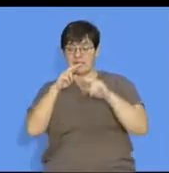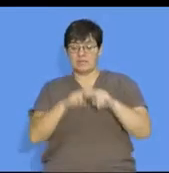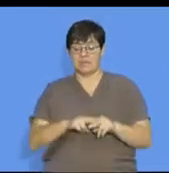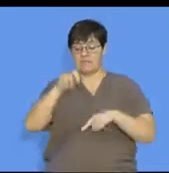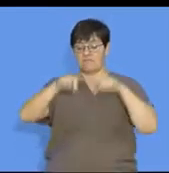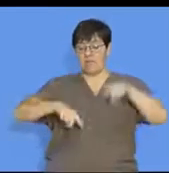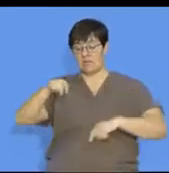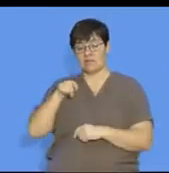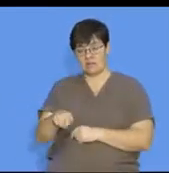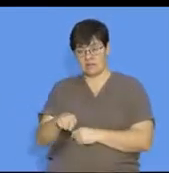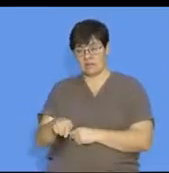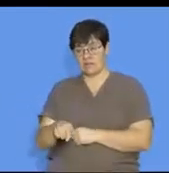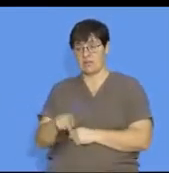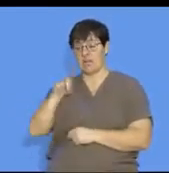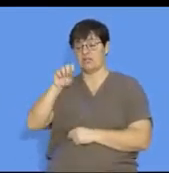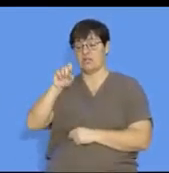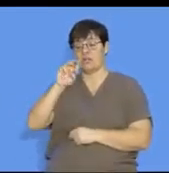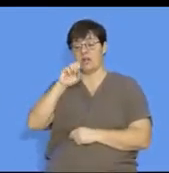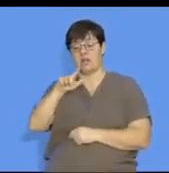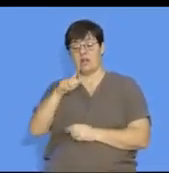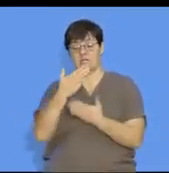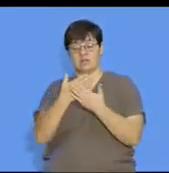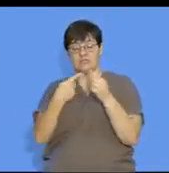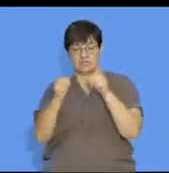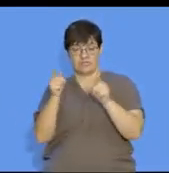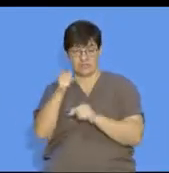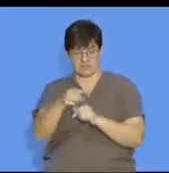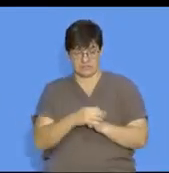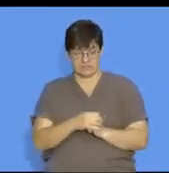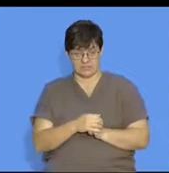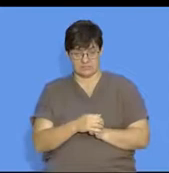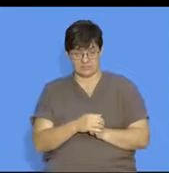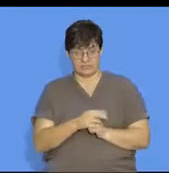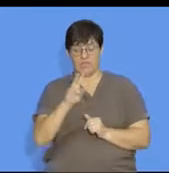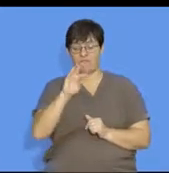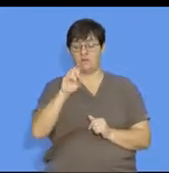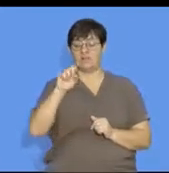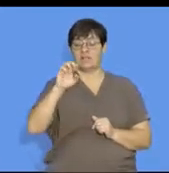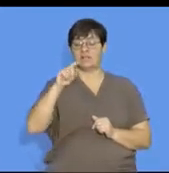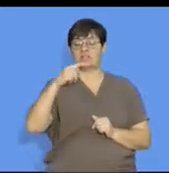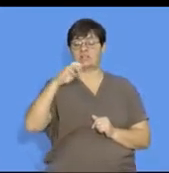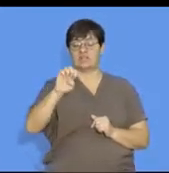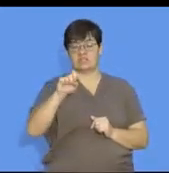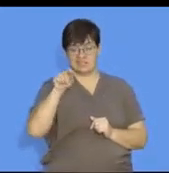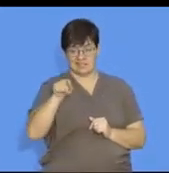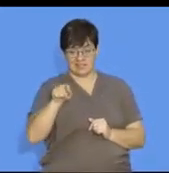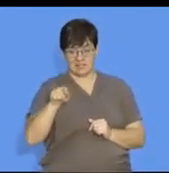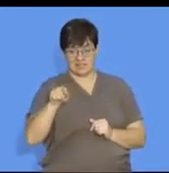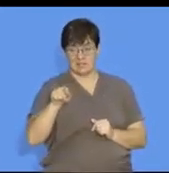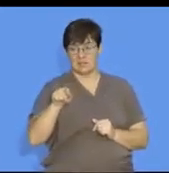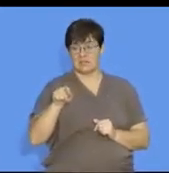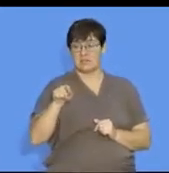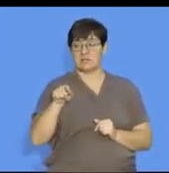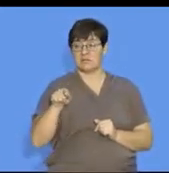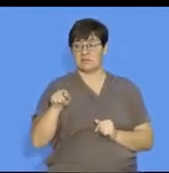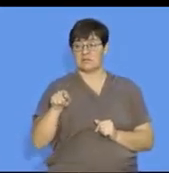the dependent variable is terminal potential difference, or terminal voltage, right?